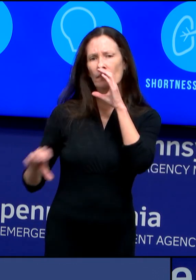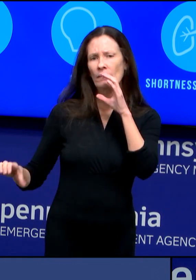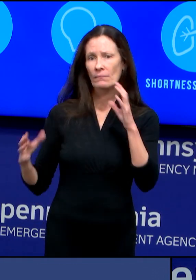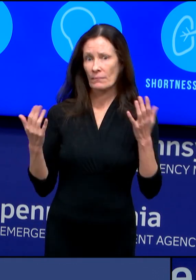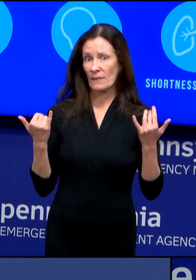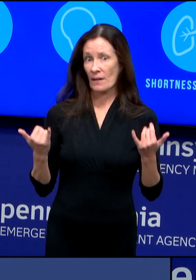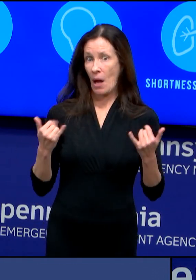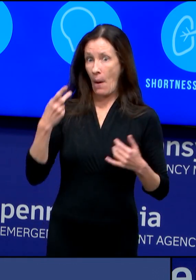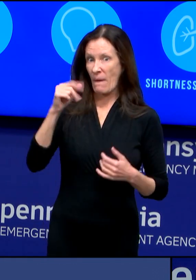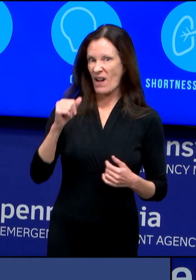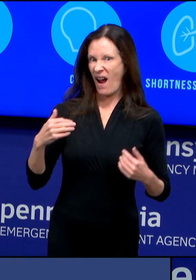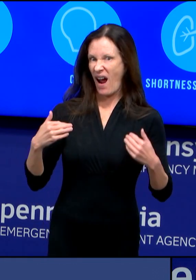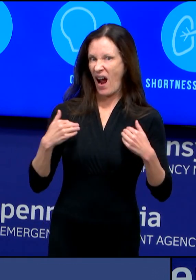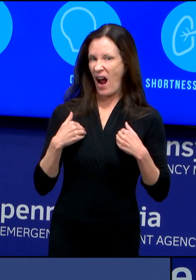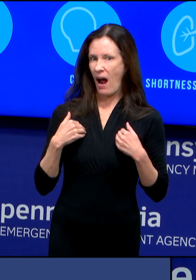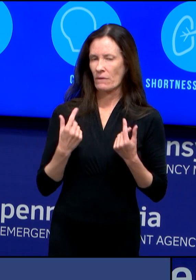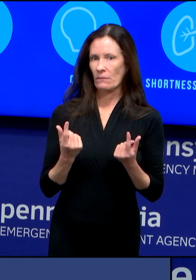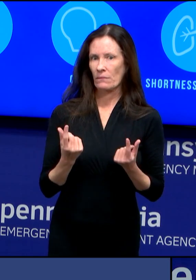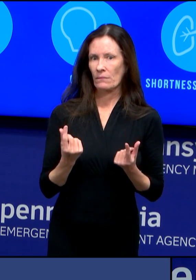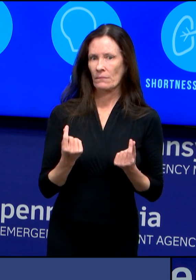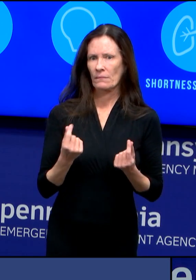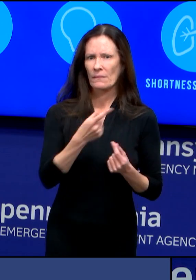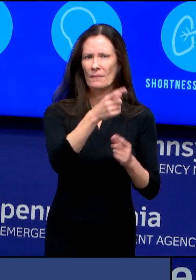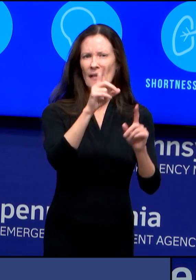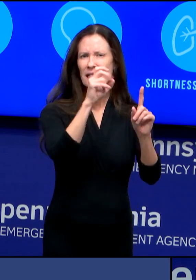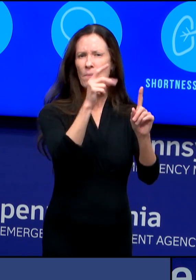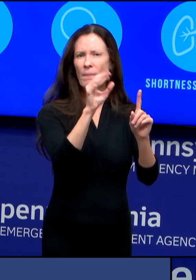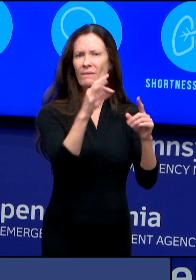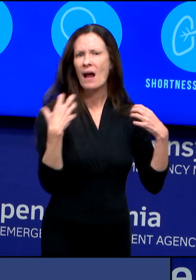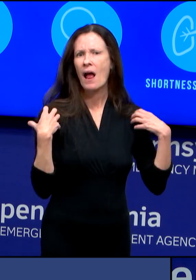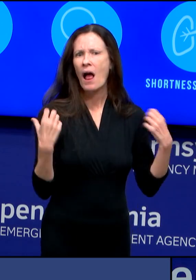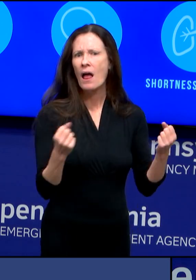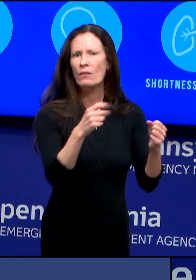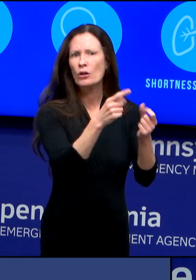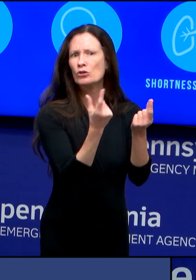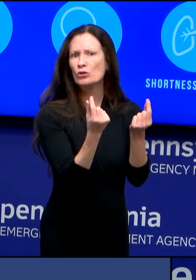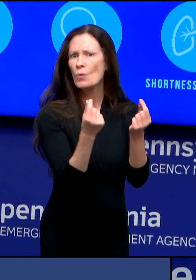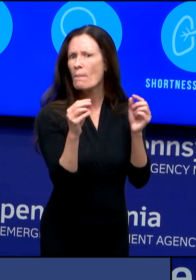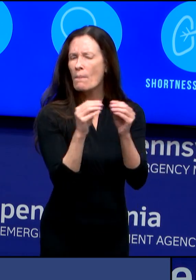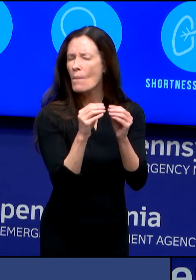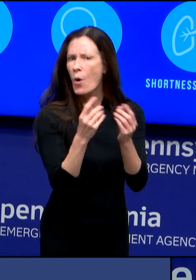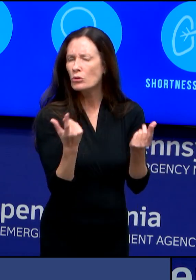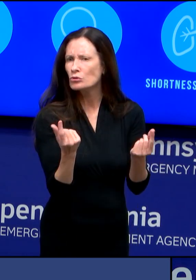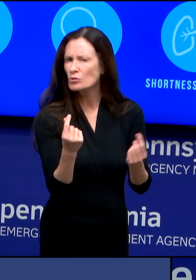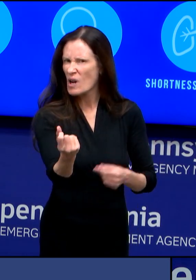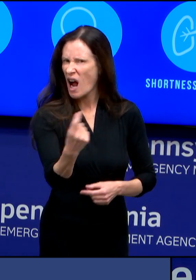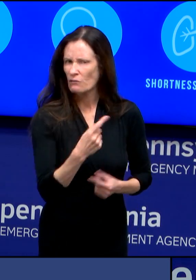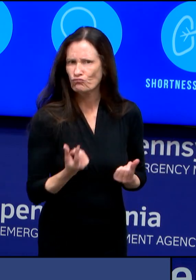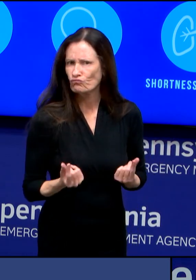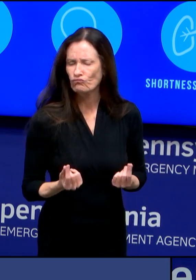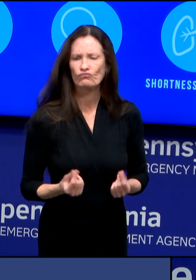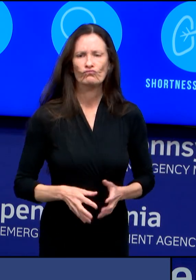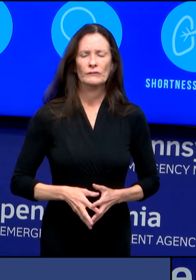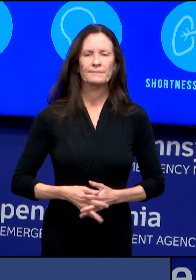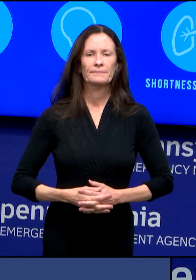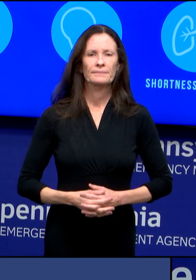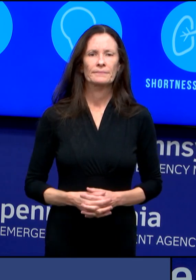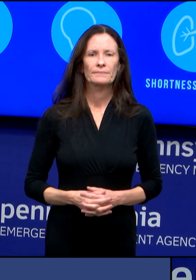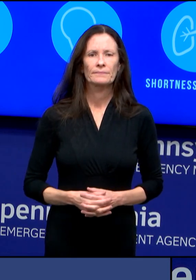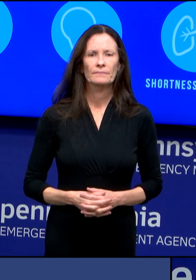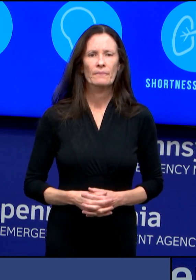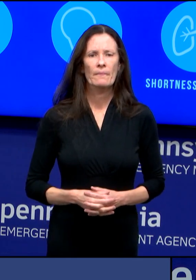and Hospitals in the Commonwealth doing to try to accumulate more of them? Mm-hmm. So we have daily statistics that we